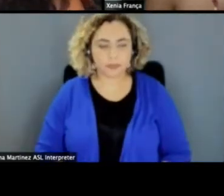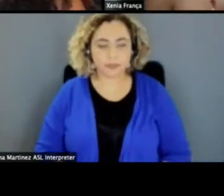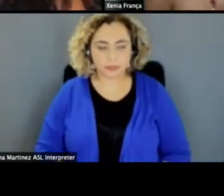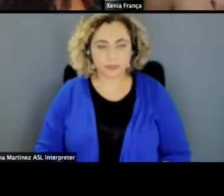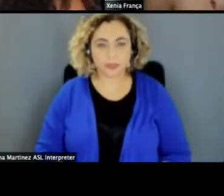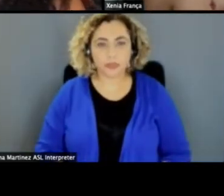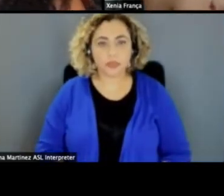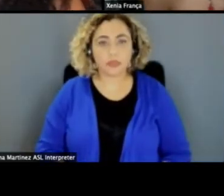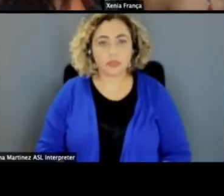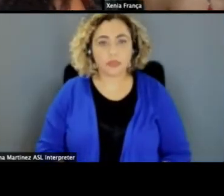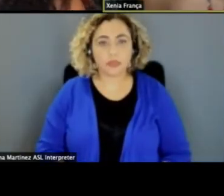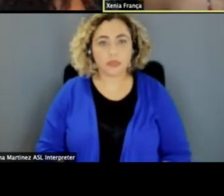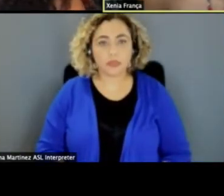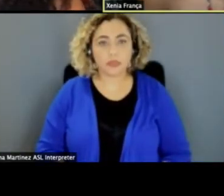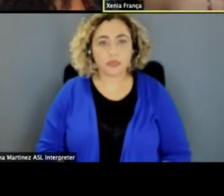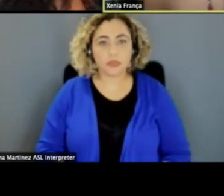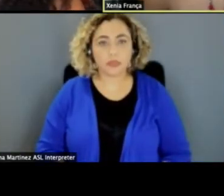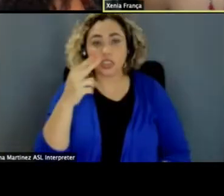Xenia.